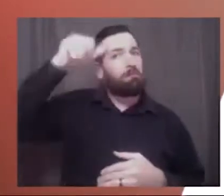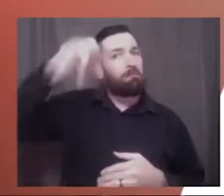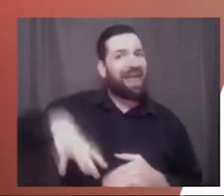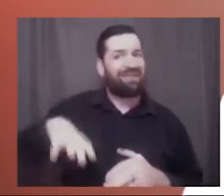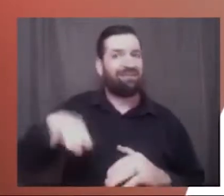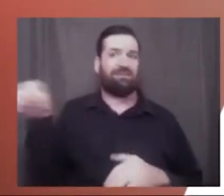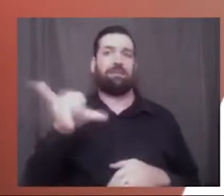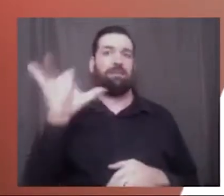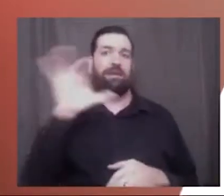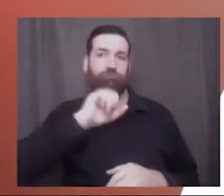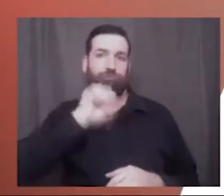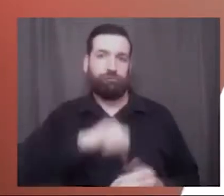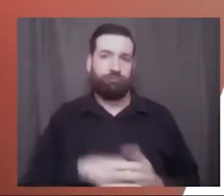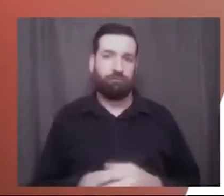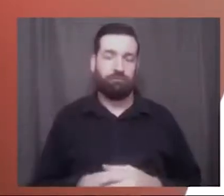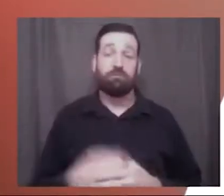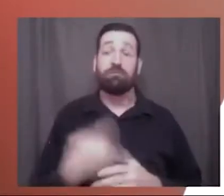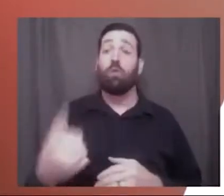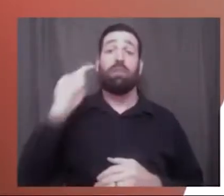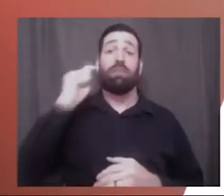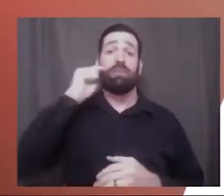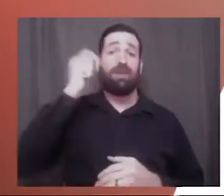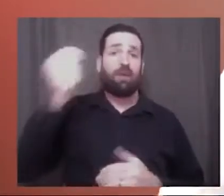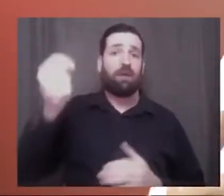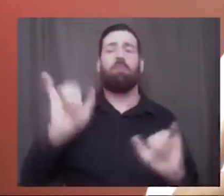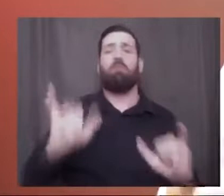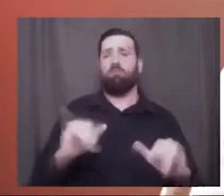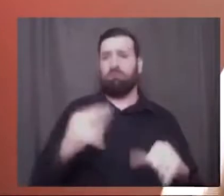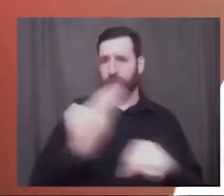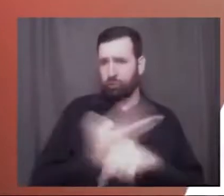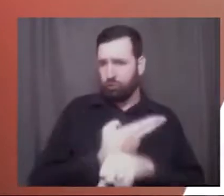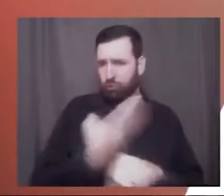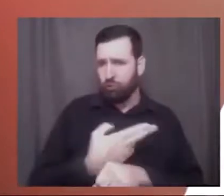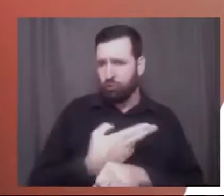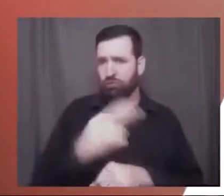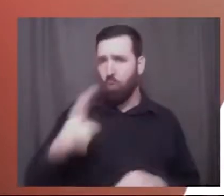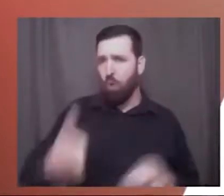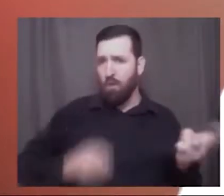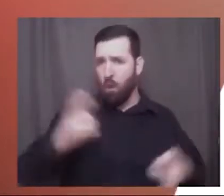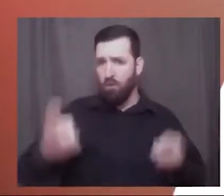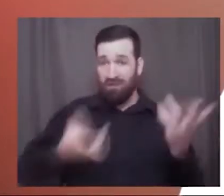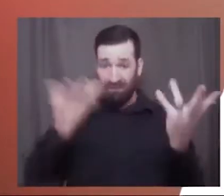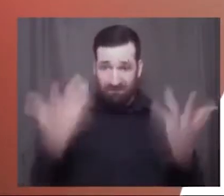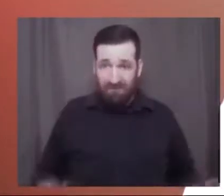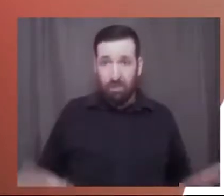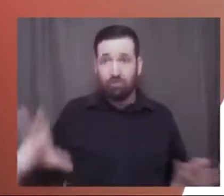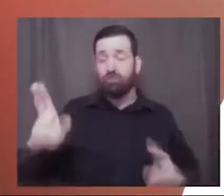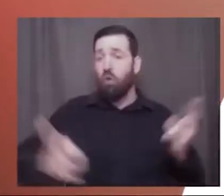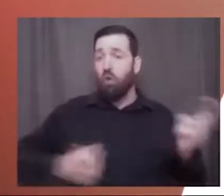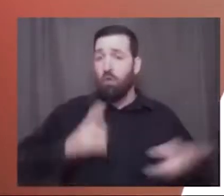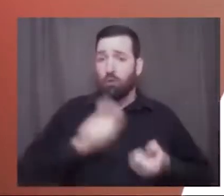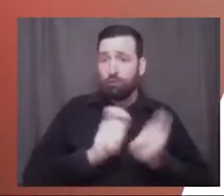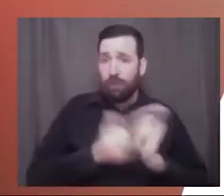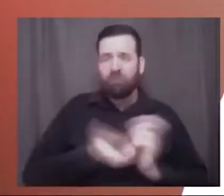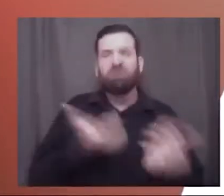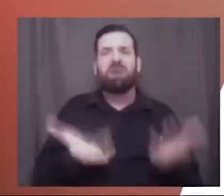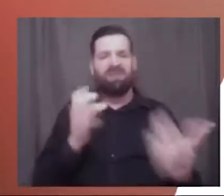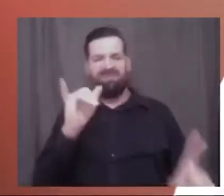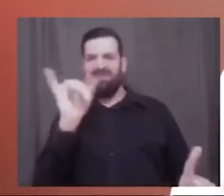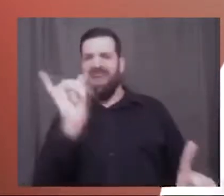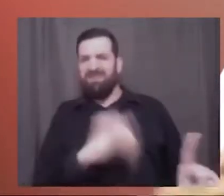one of the theories is that, hey, let's use hormones. If it's because they've gone through these hormonal changes of menopause, maybe that's where we can